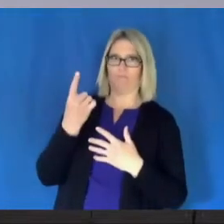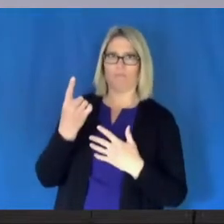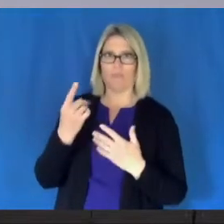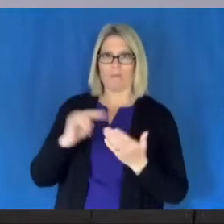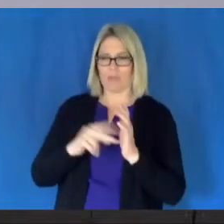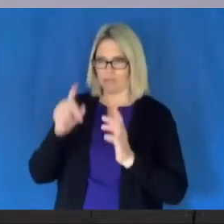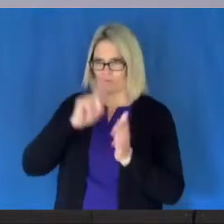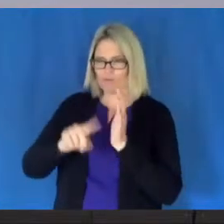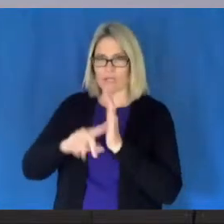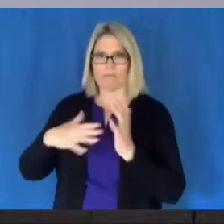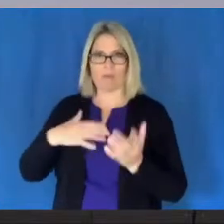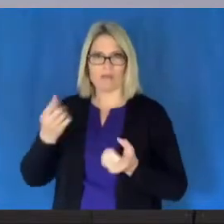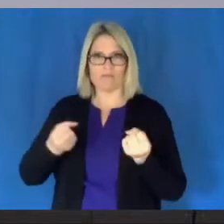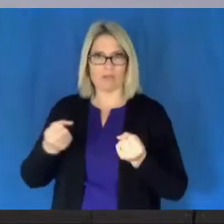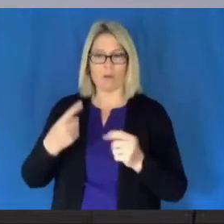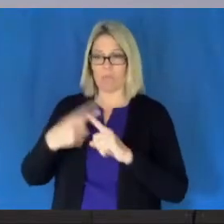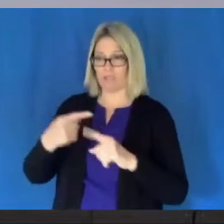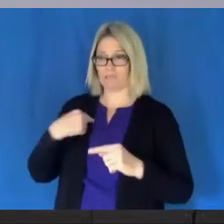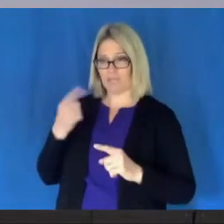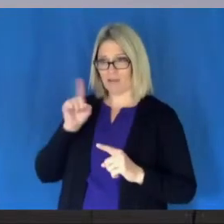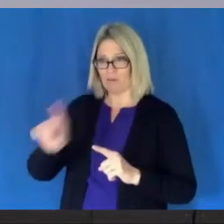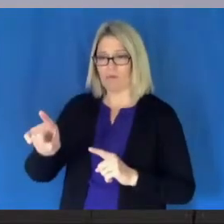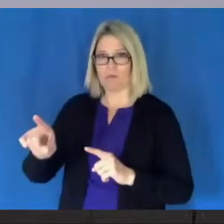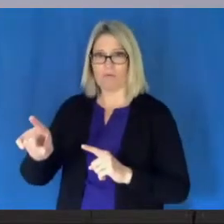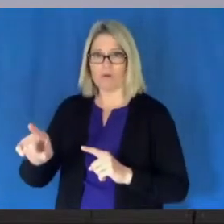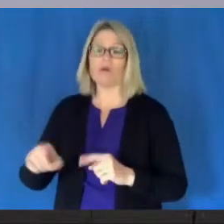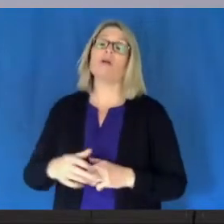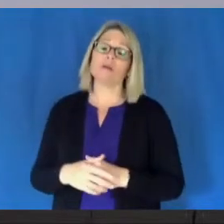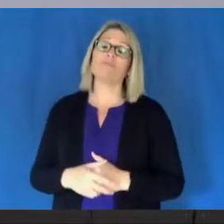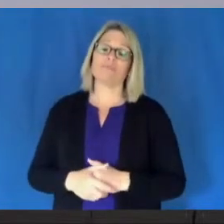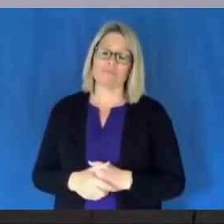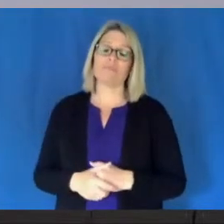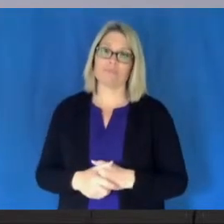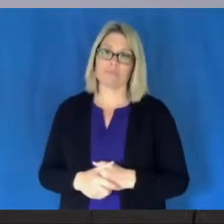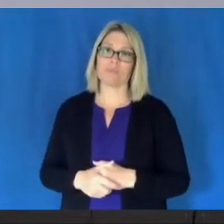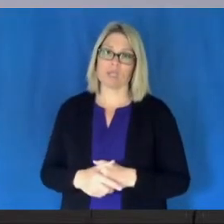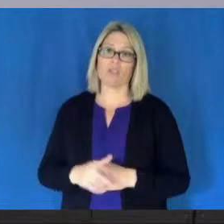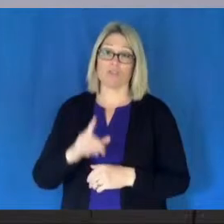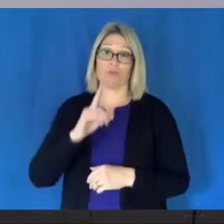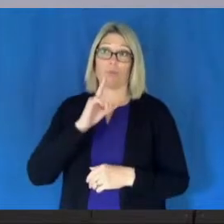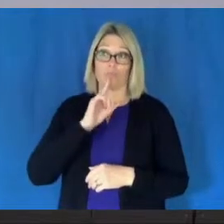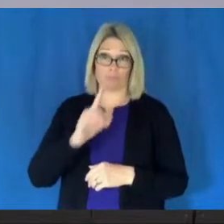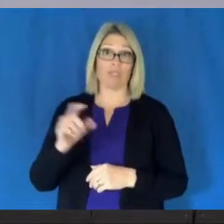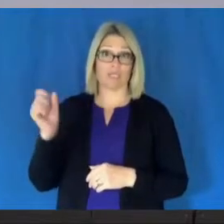that. Absolutely, and I think that's why it's really a combined